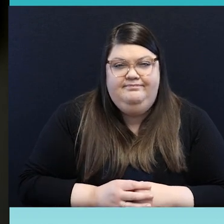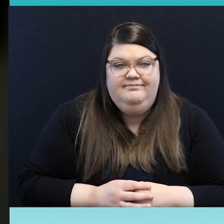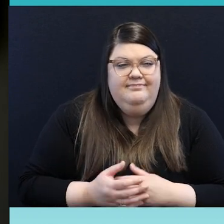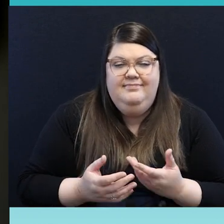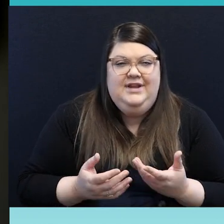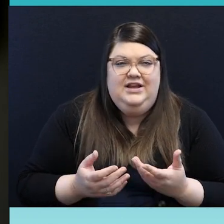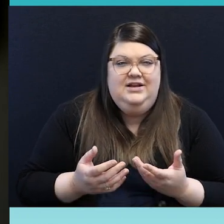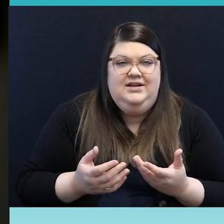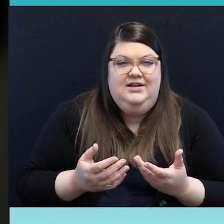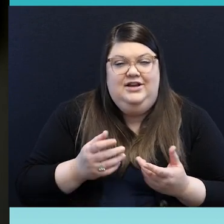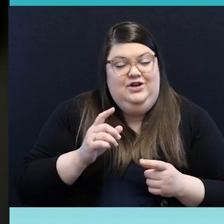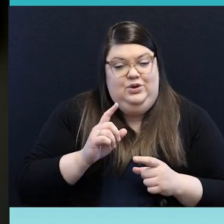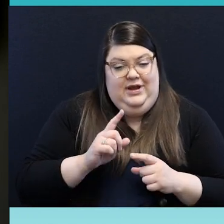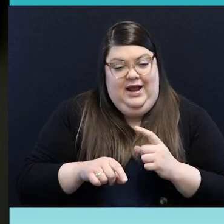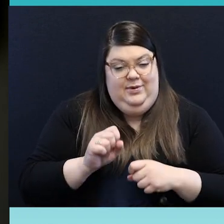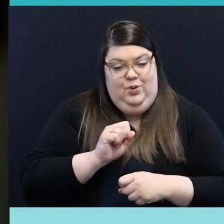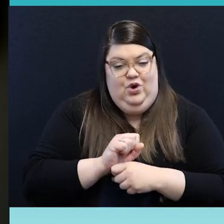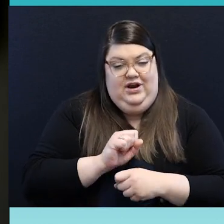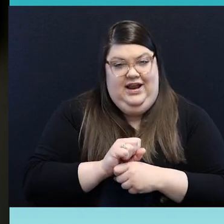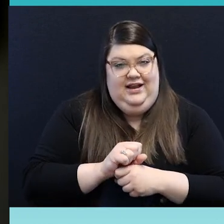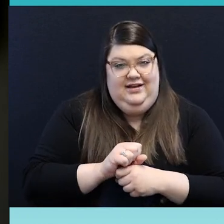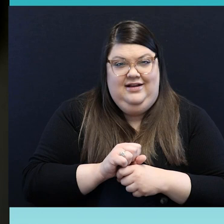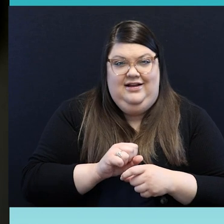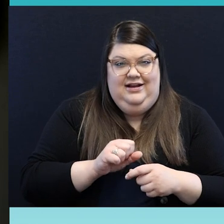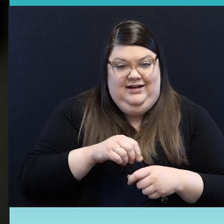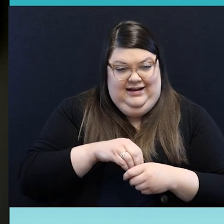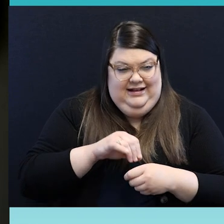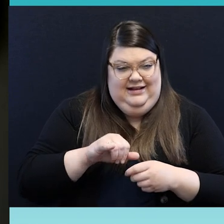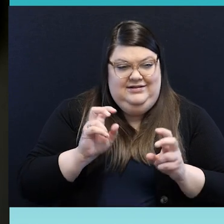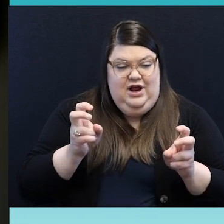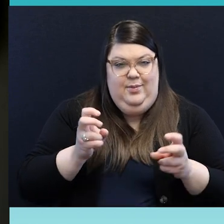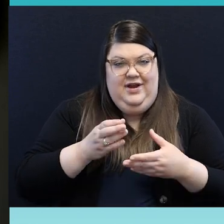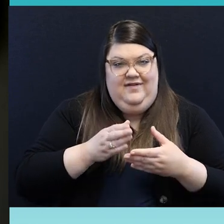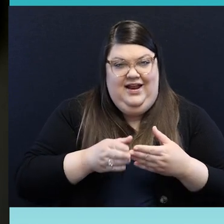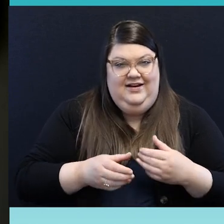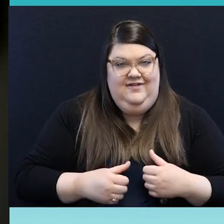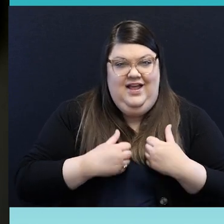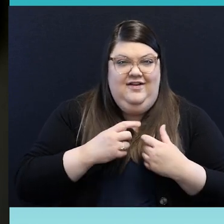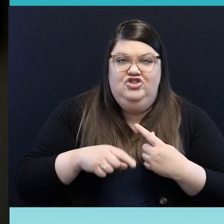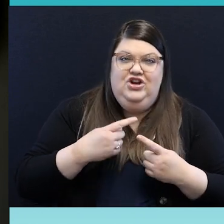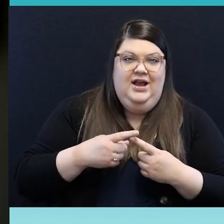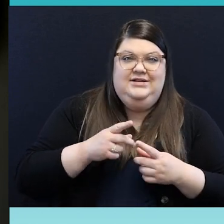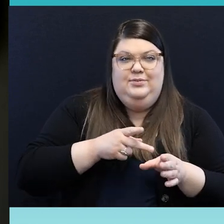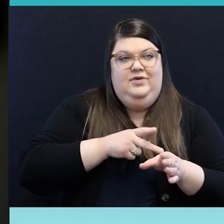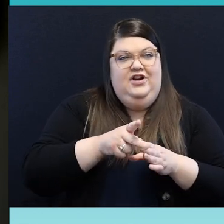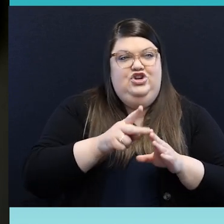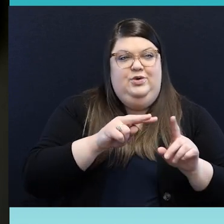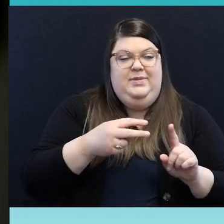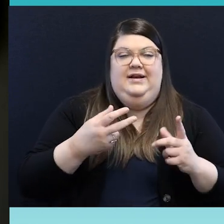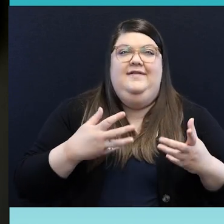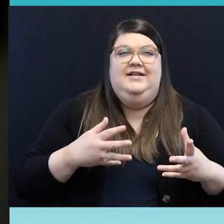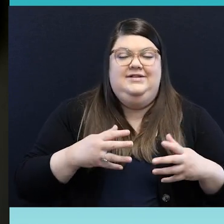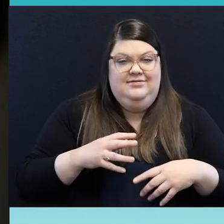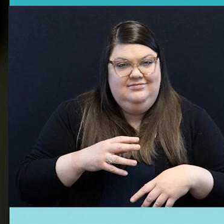cannot be working at the topic of end of life, both just from a professional perspective,